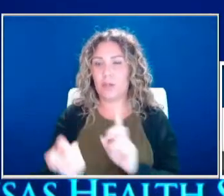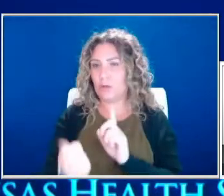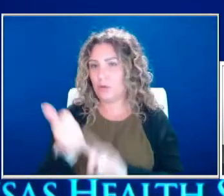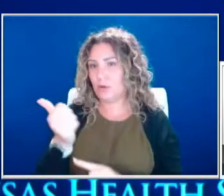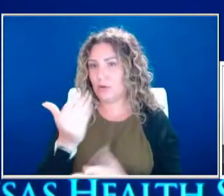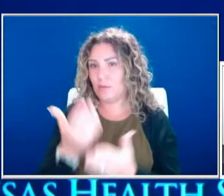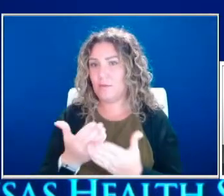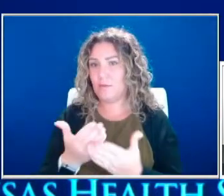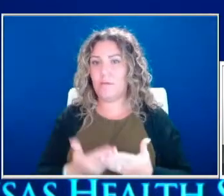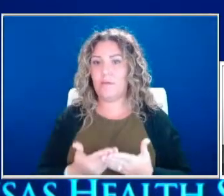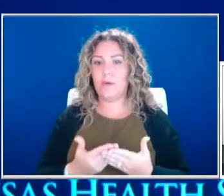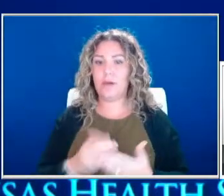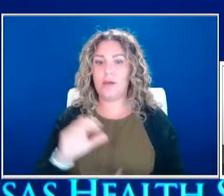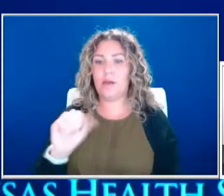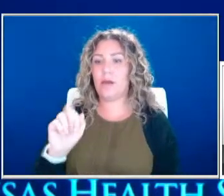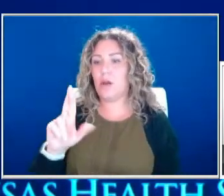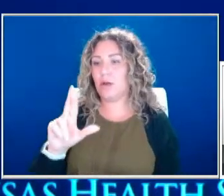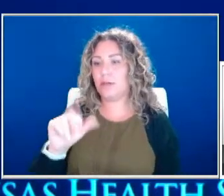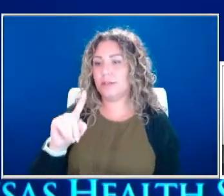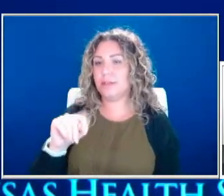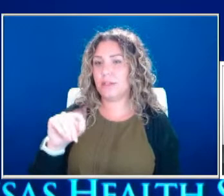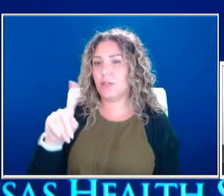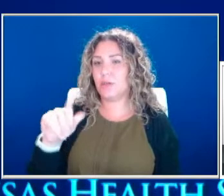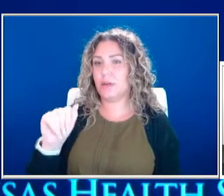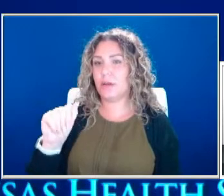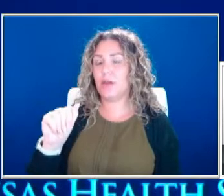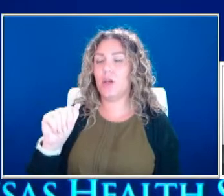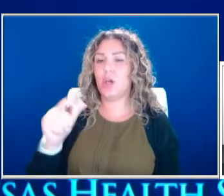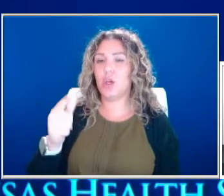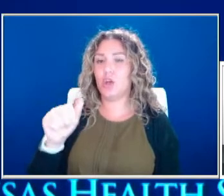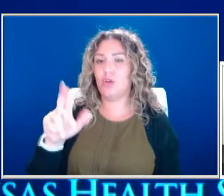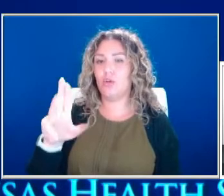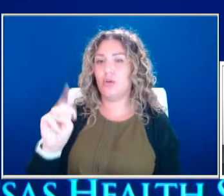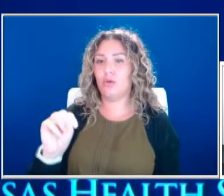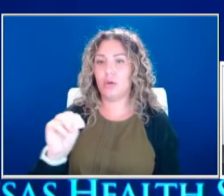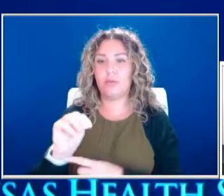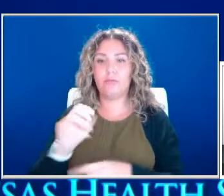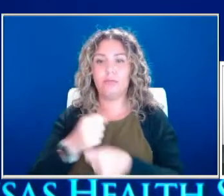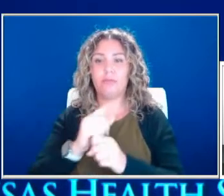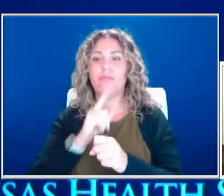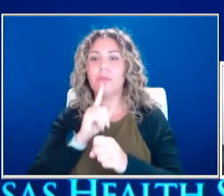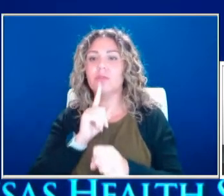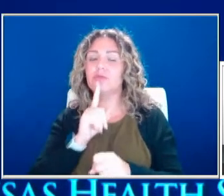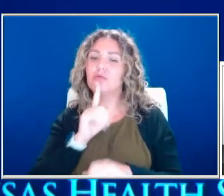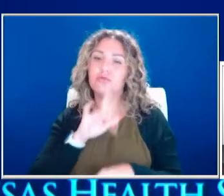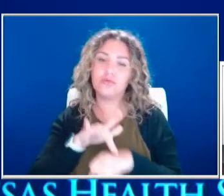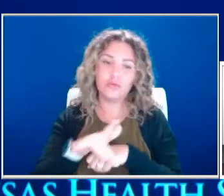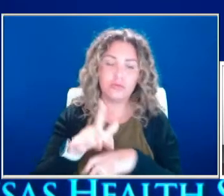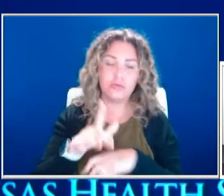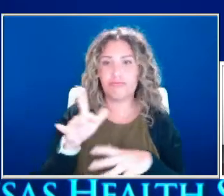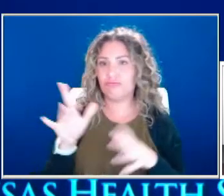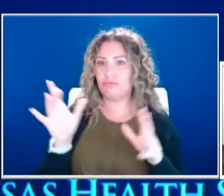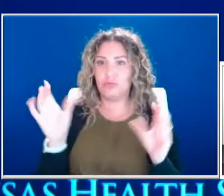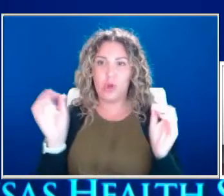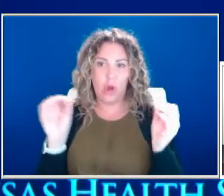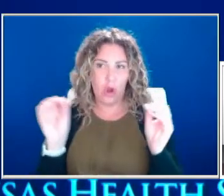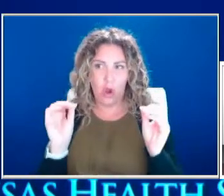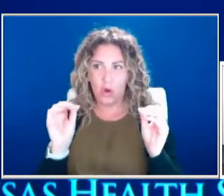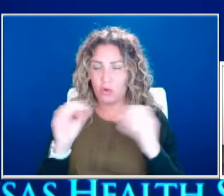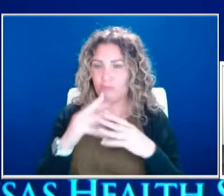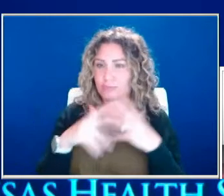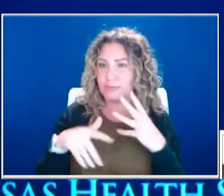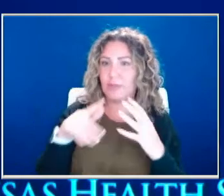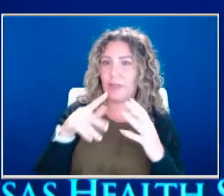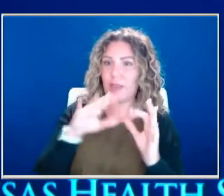doing an arteriogram afterwards to make sure there's no early filling of the veins, once they're completely removed in adults,